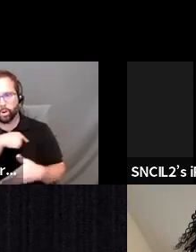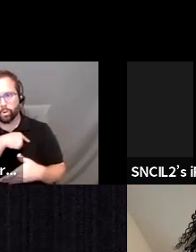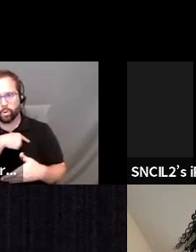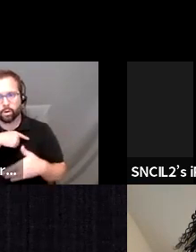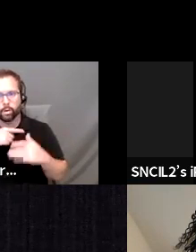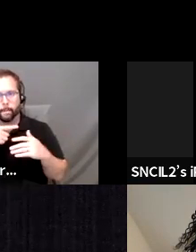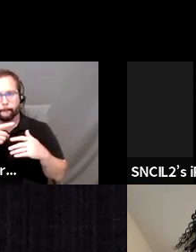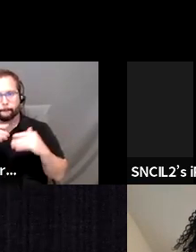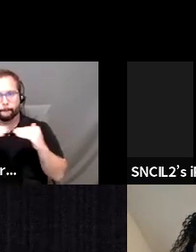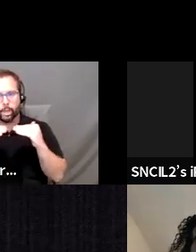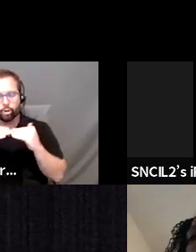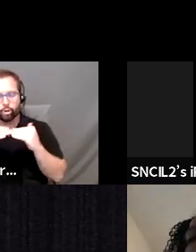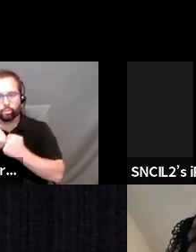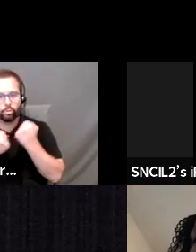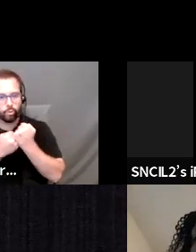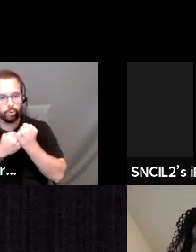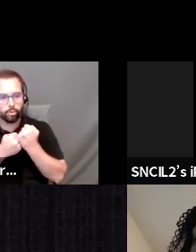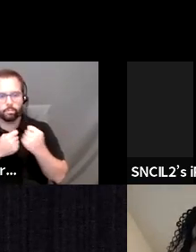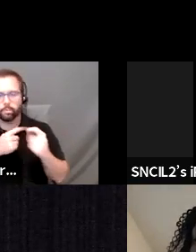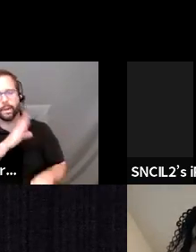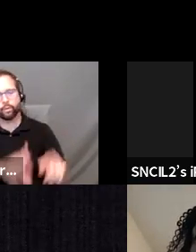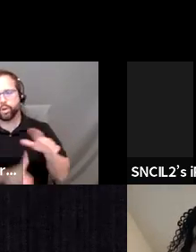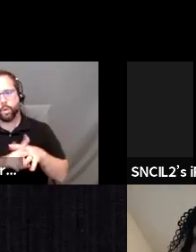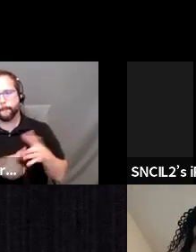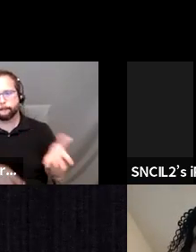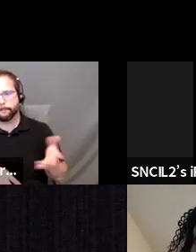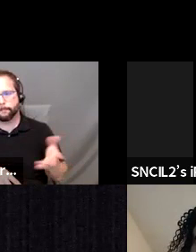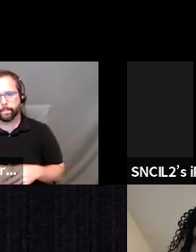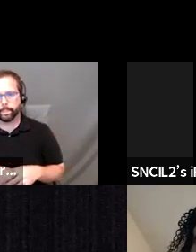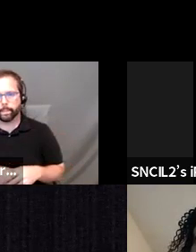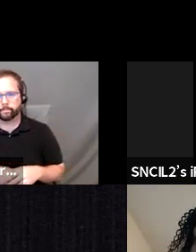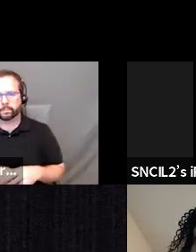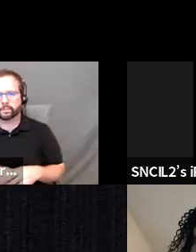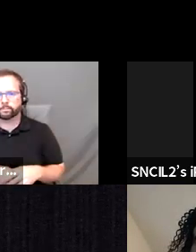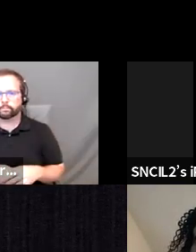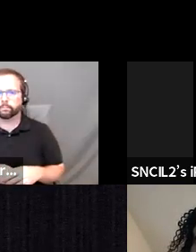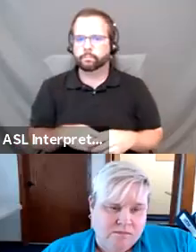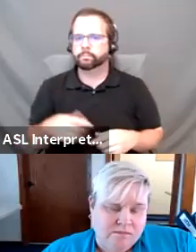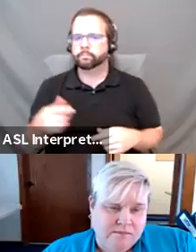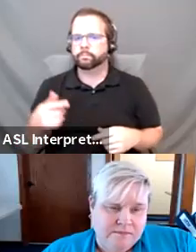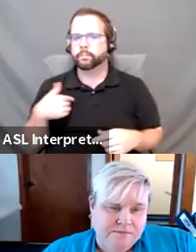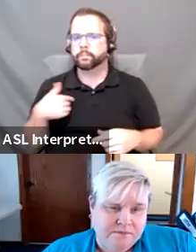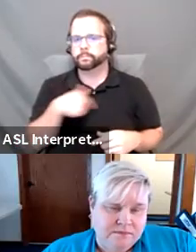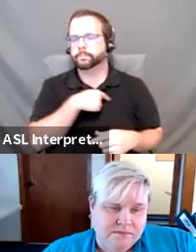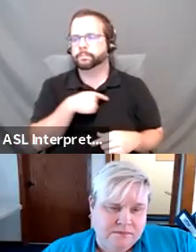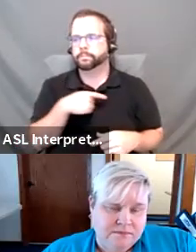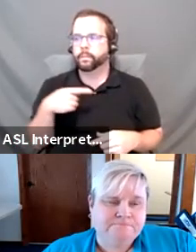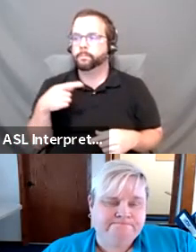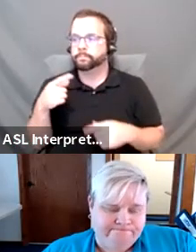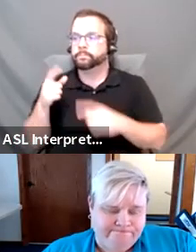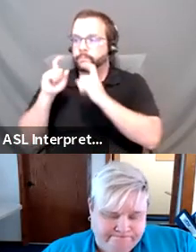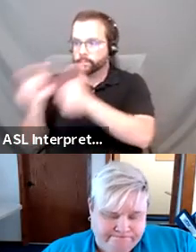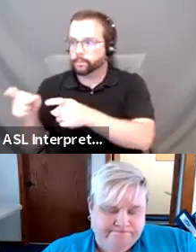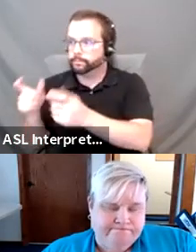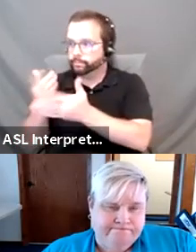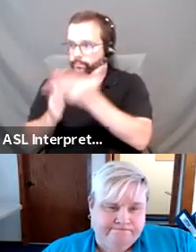we've provided the technology to. I think that some of them have utilized it, but they're kind of also in that older age range